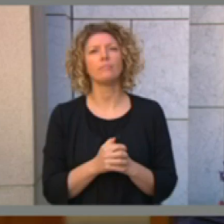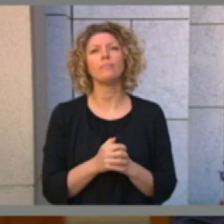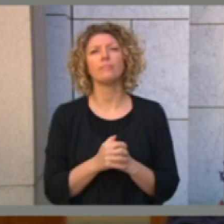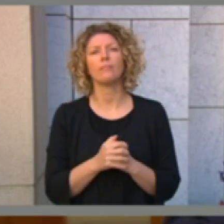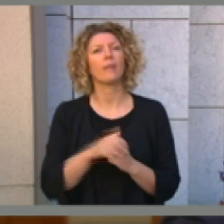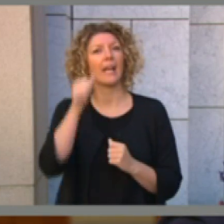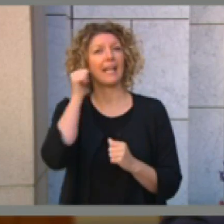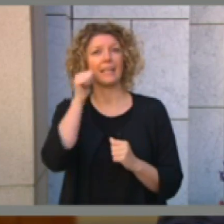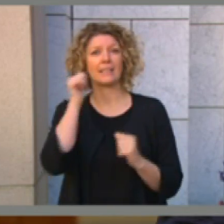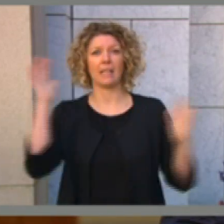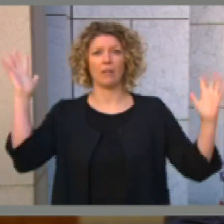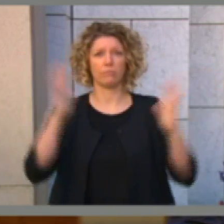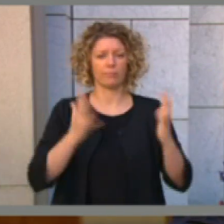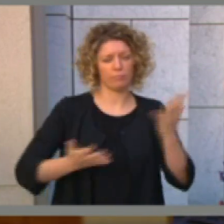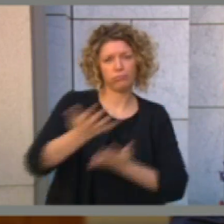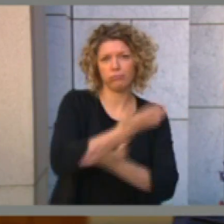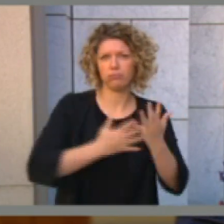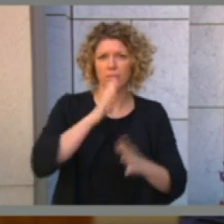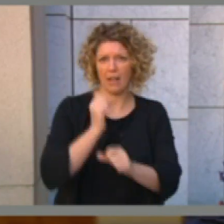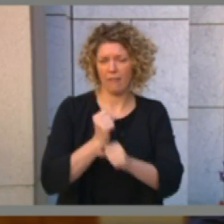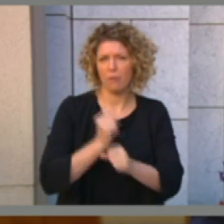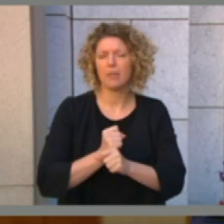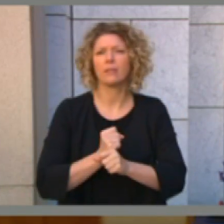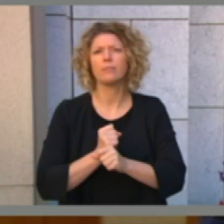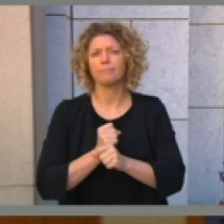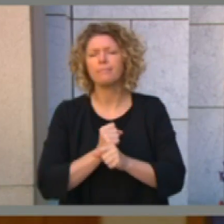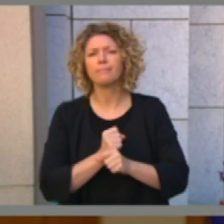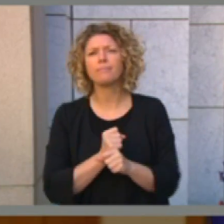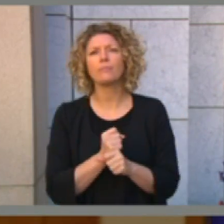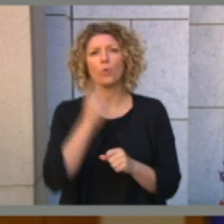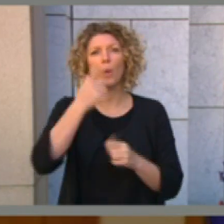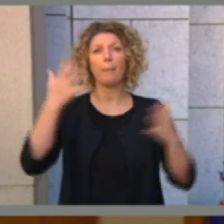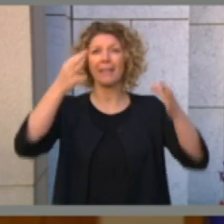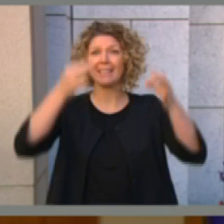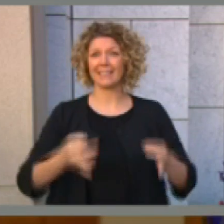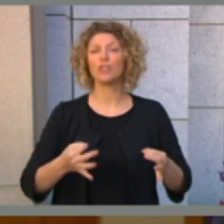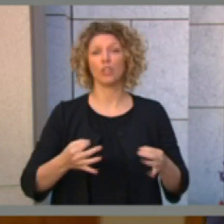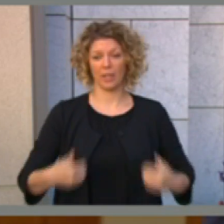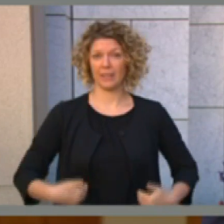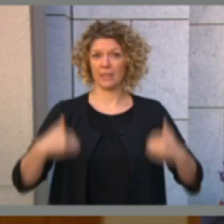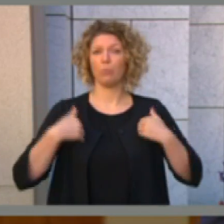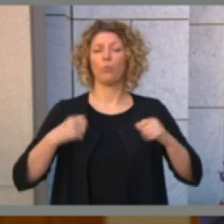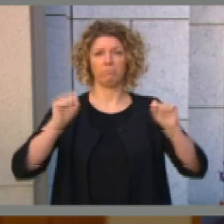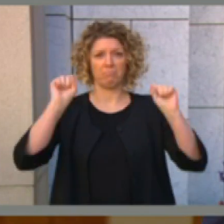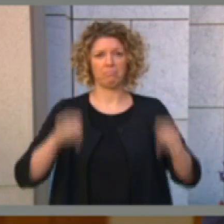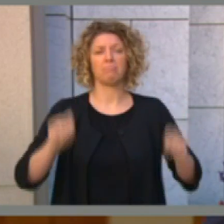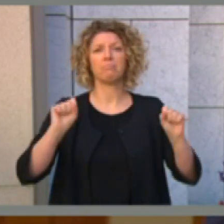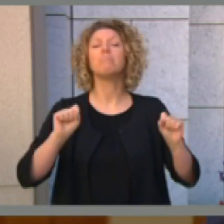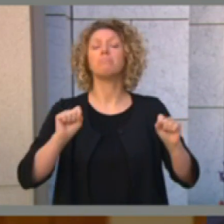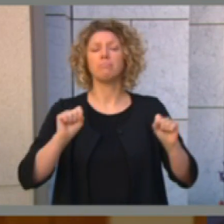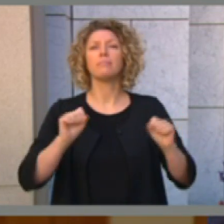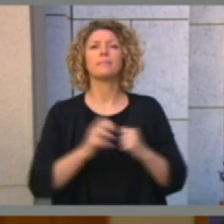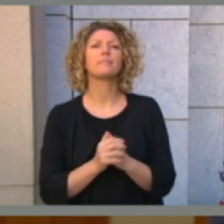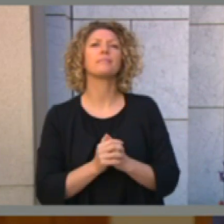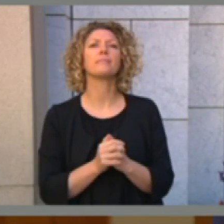met yesterday before the National Cabinet. They made a number of decisions. One of those has been enacted this morning by the Governor-General, and that is